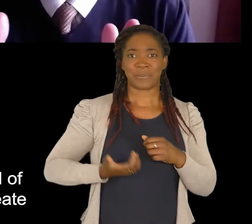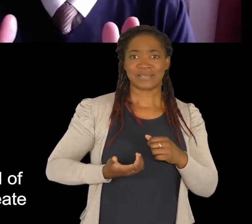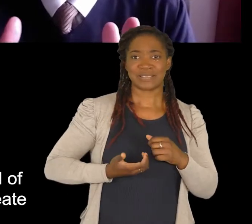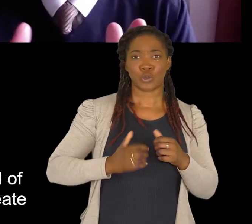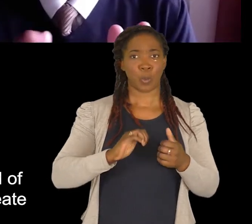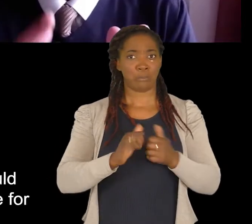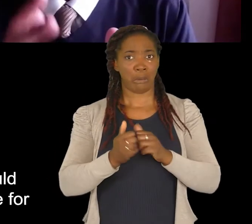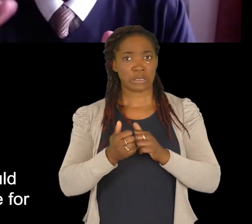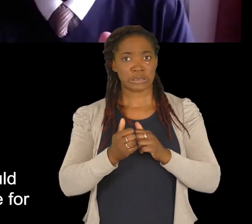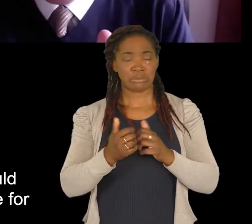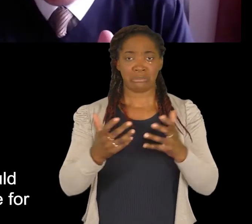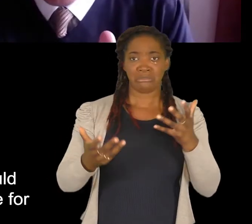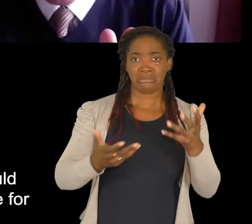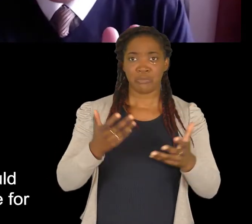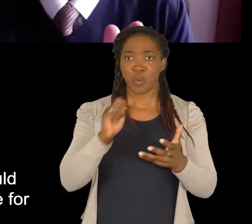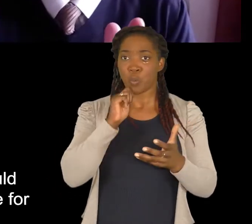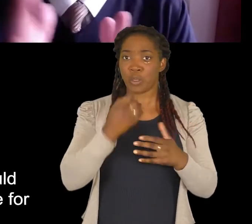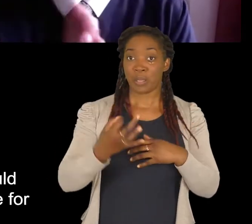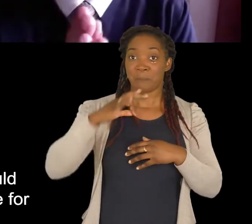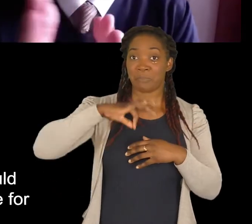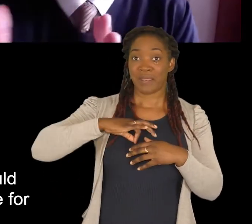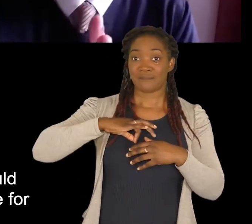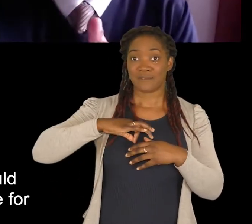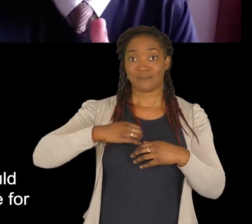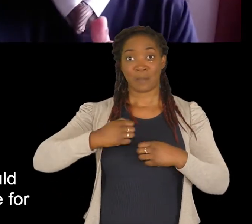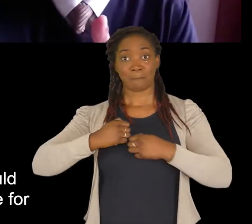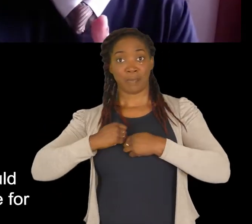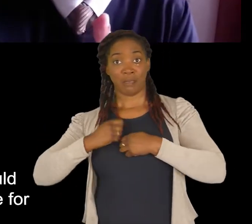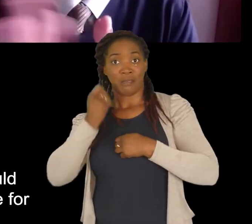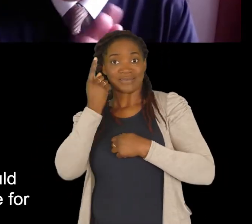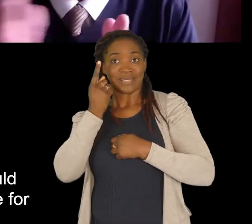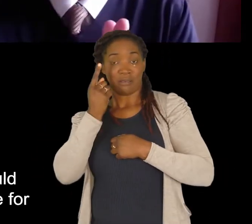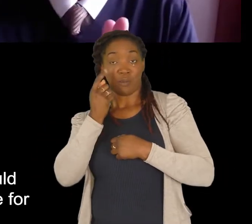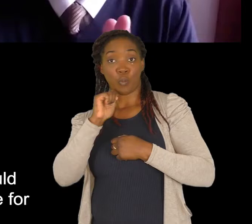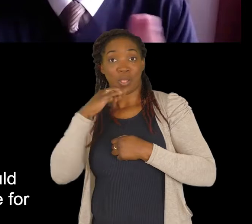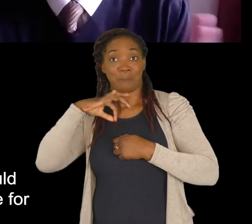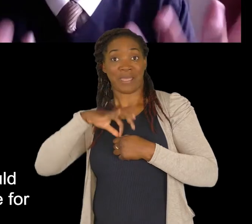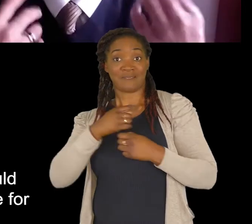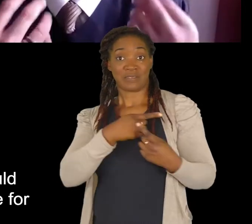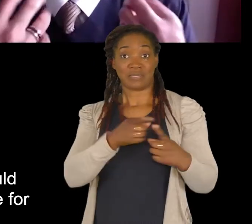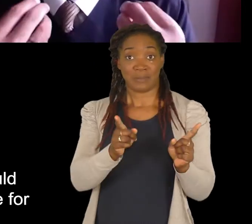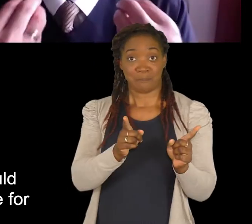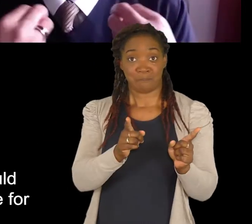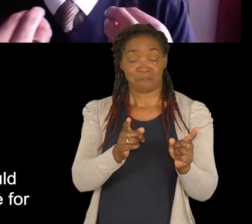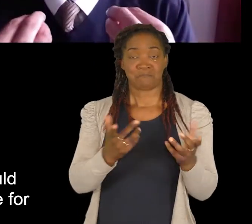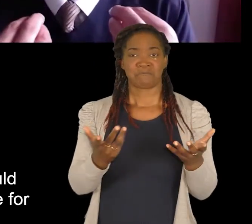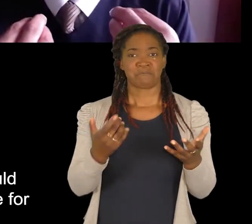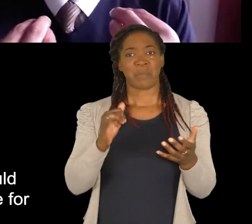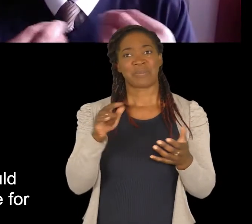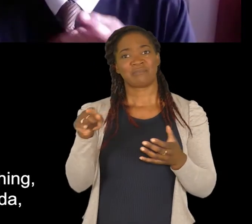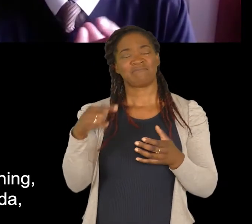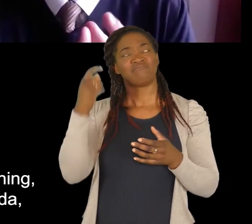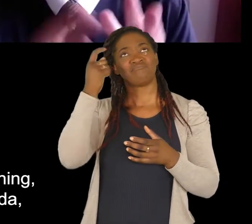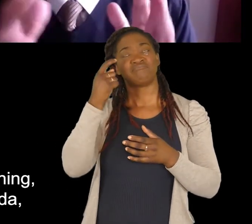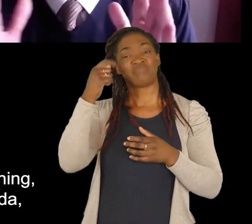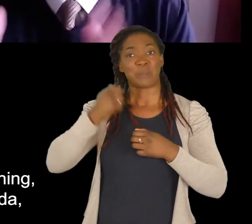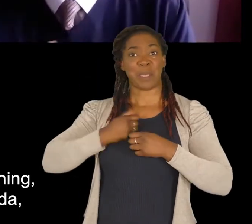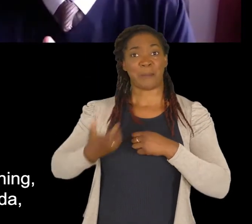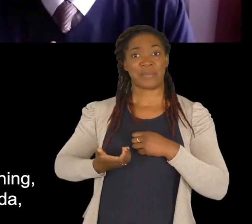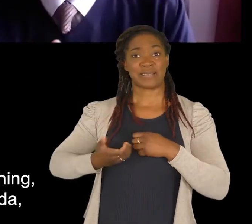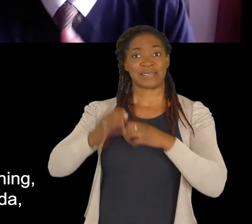can create will benefit from your idea, right? What would they do? So if I would think about Kaleidoscope, for